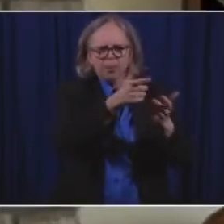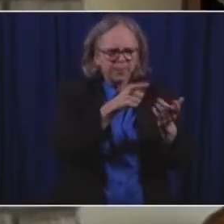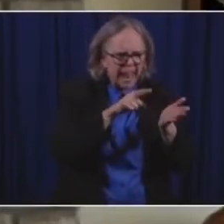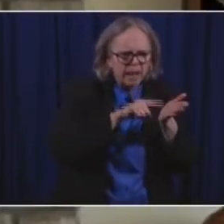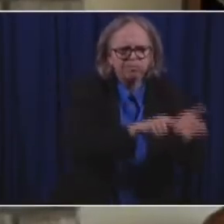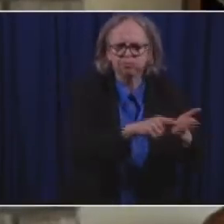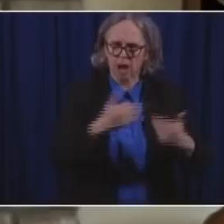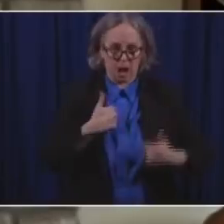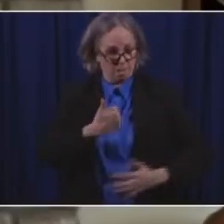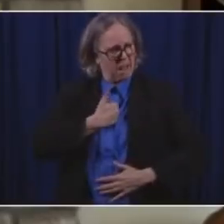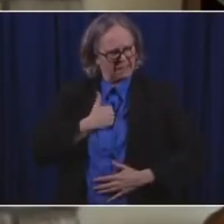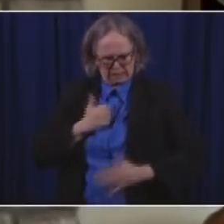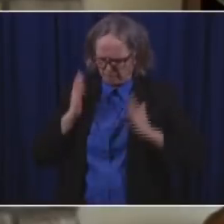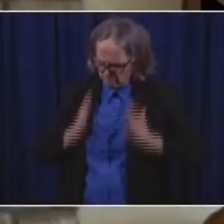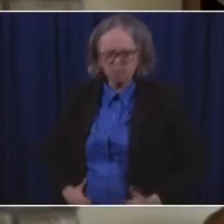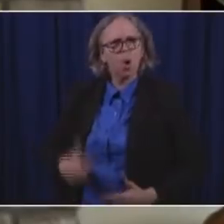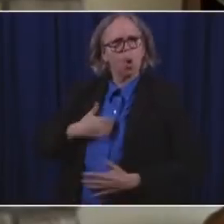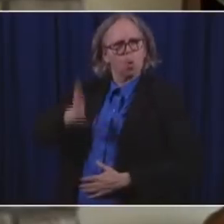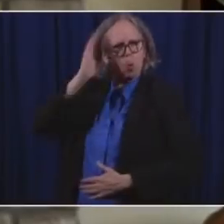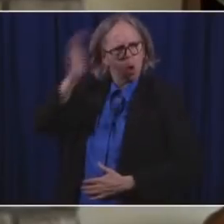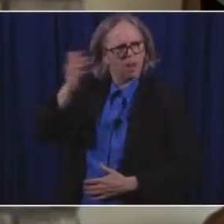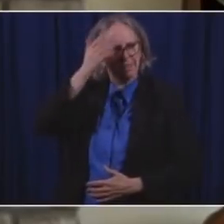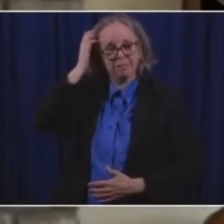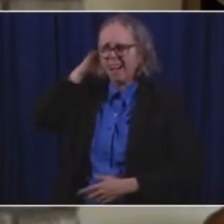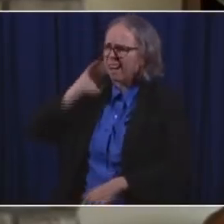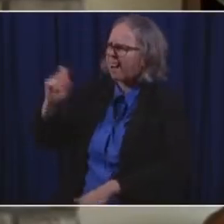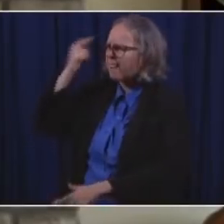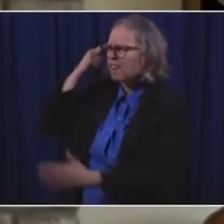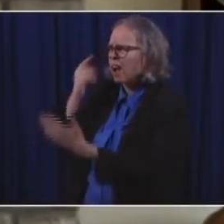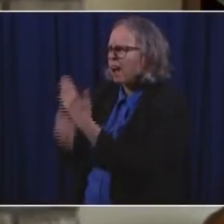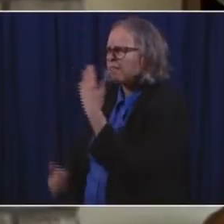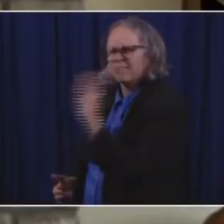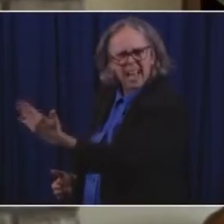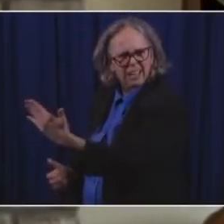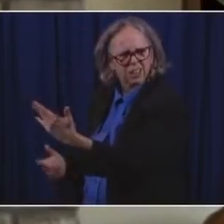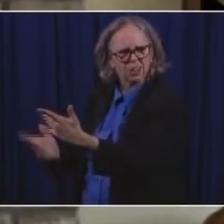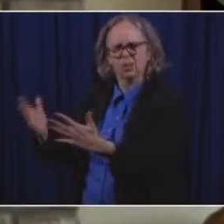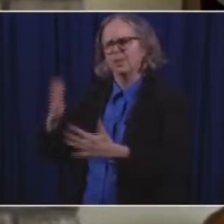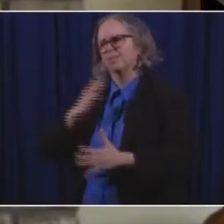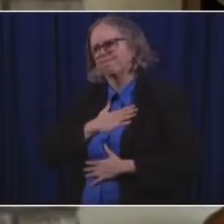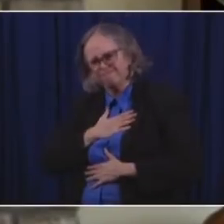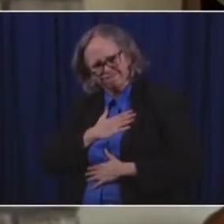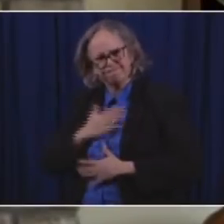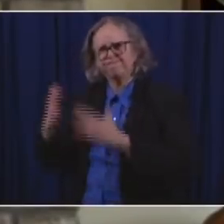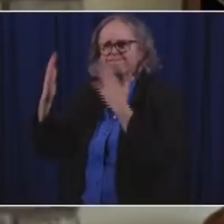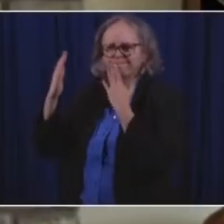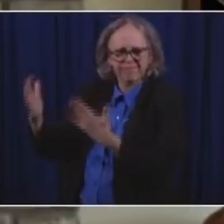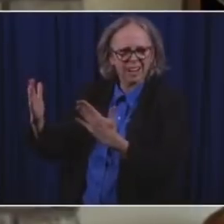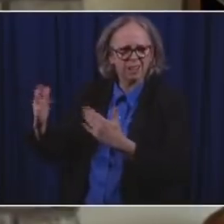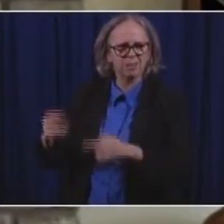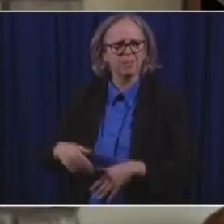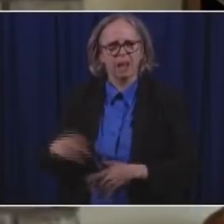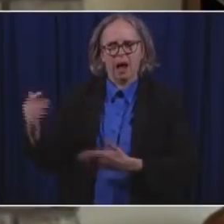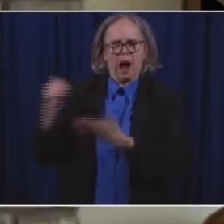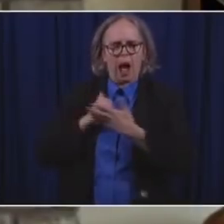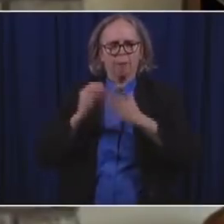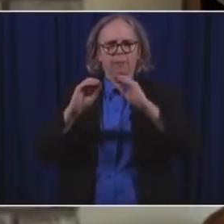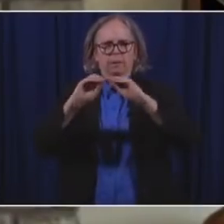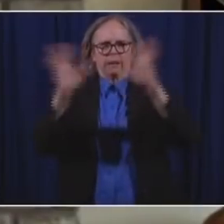Okay. Thank you very much. We appreciate it, Doctor. Thanks for coming on and helping us understand. And I'm sure